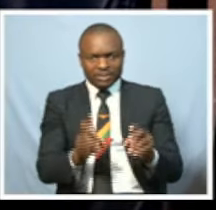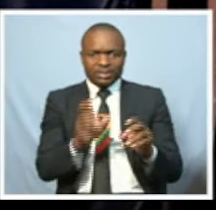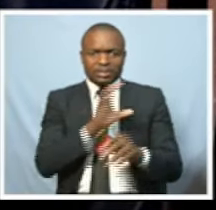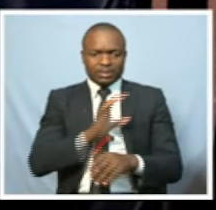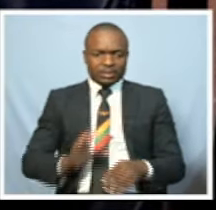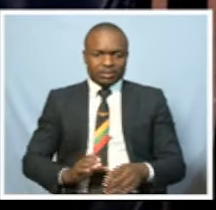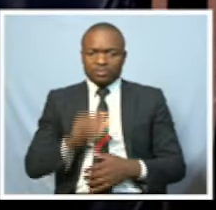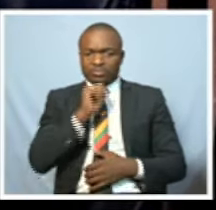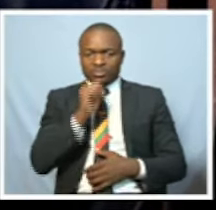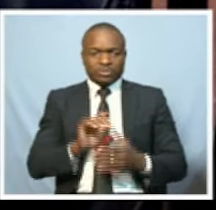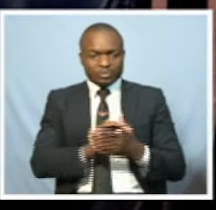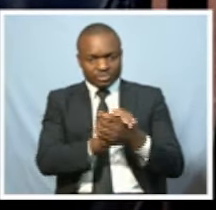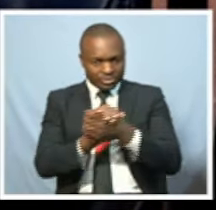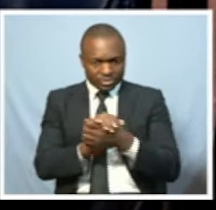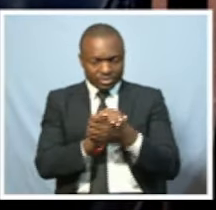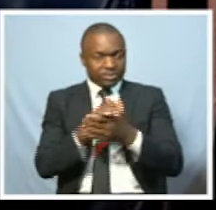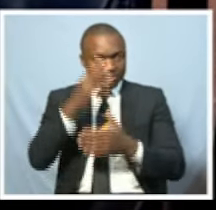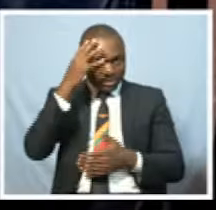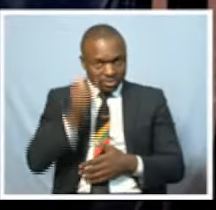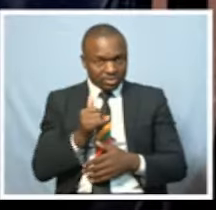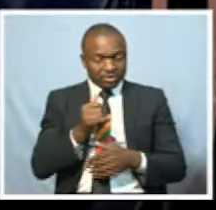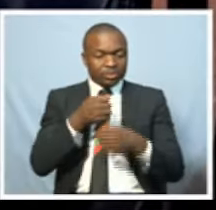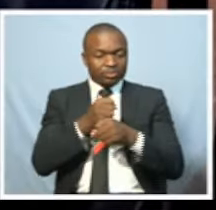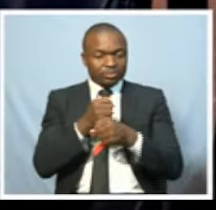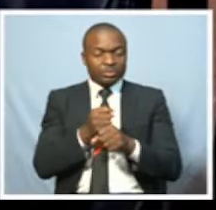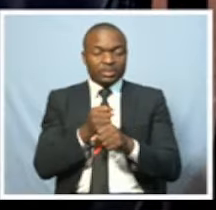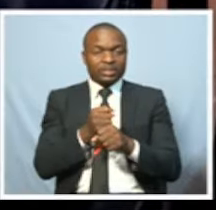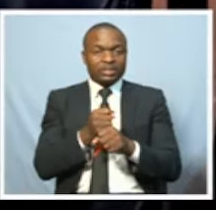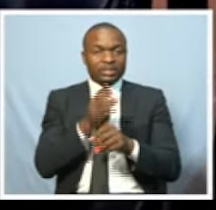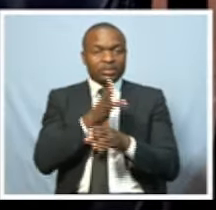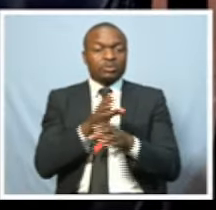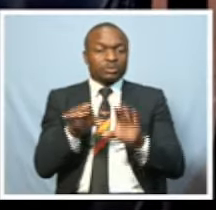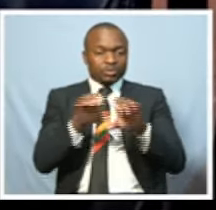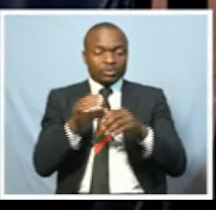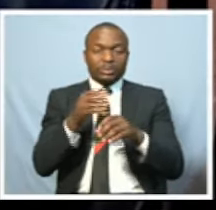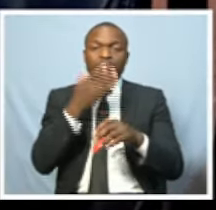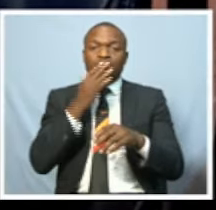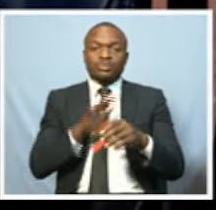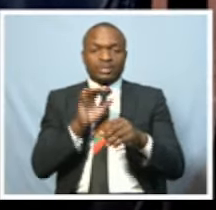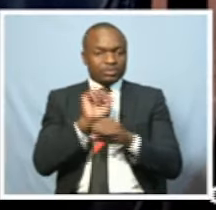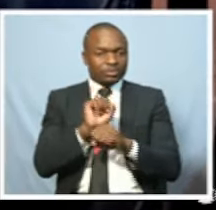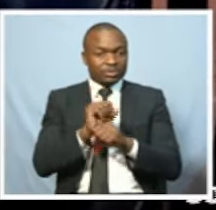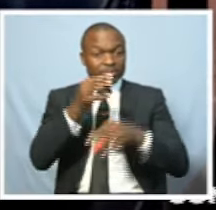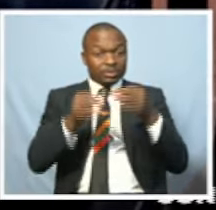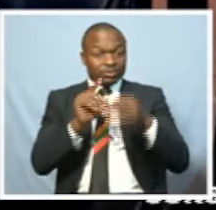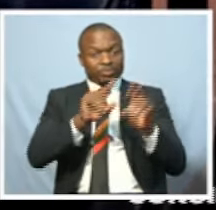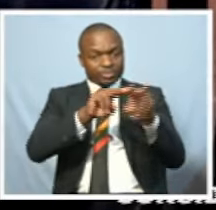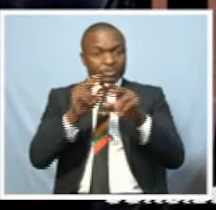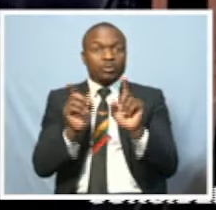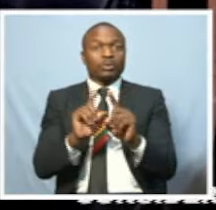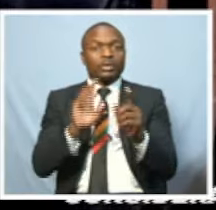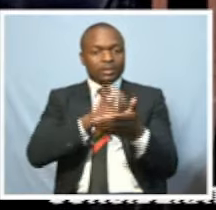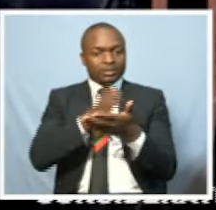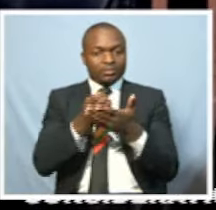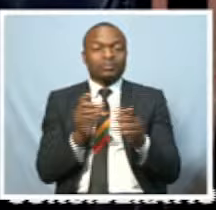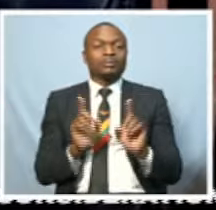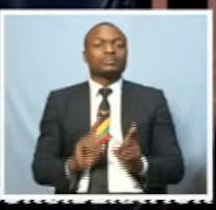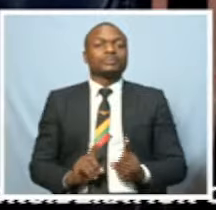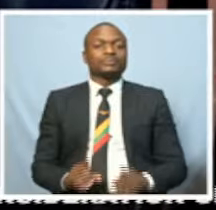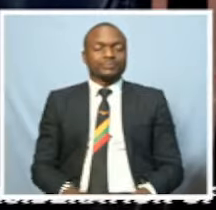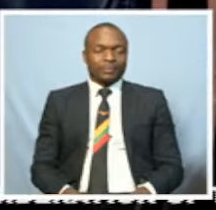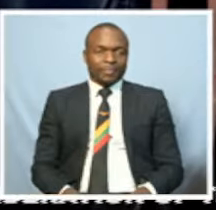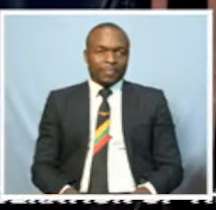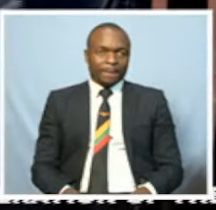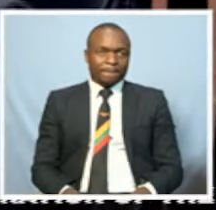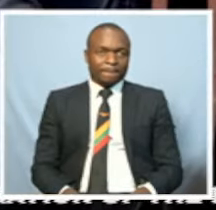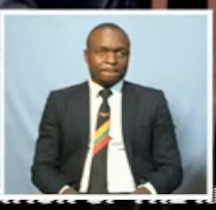contractor that he was not cooperative. That's why he was coming up with short works. Were you monitoring? If you were monitoring, where is the evidence to that? And